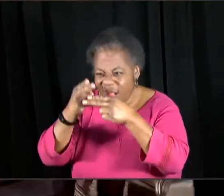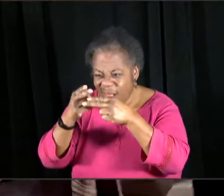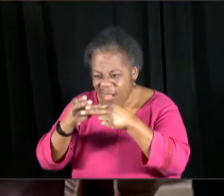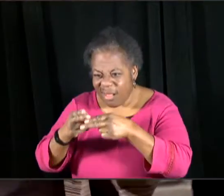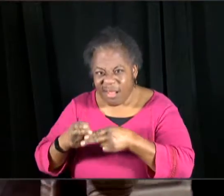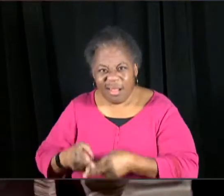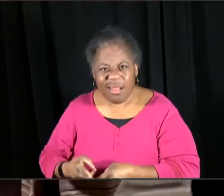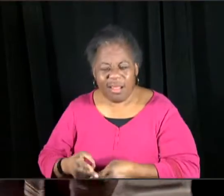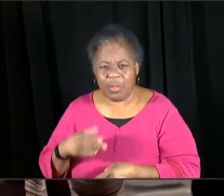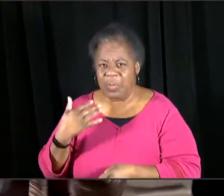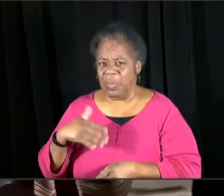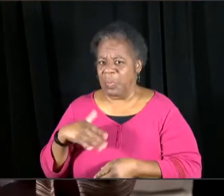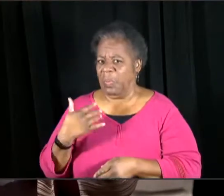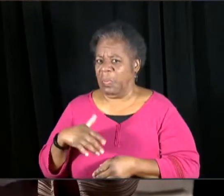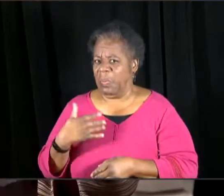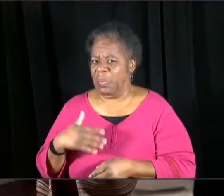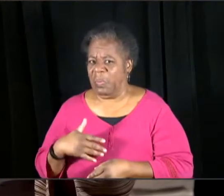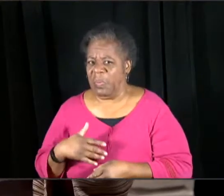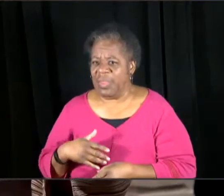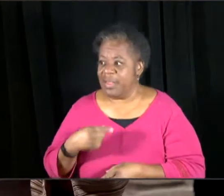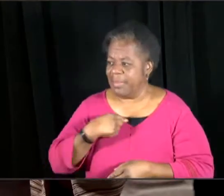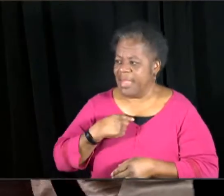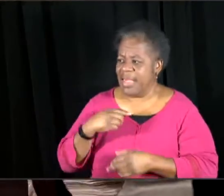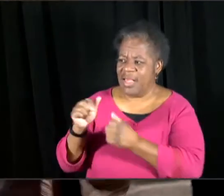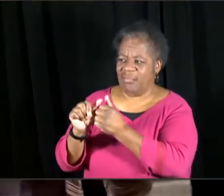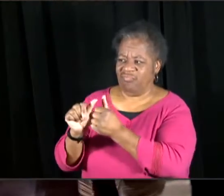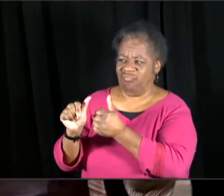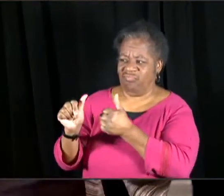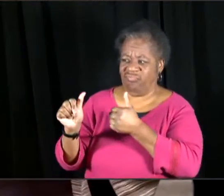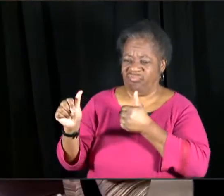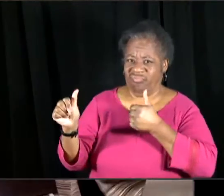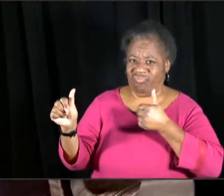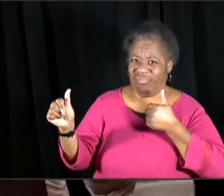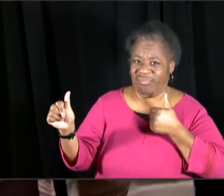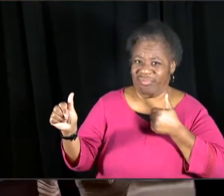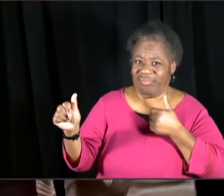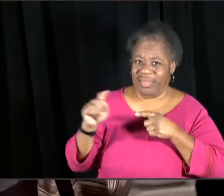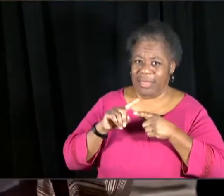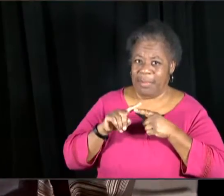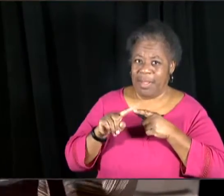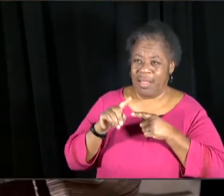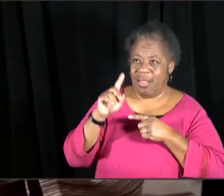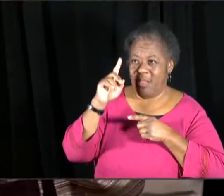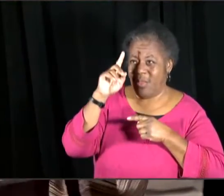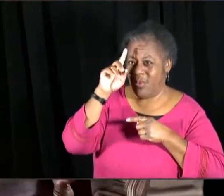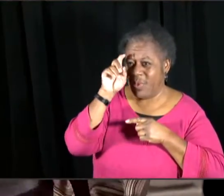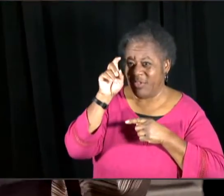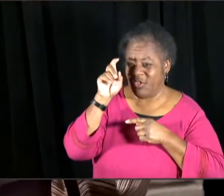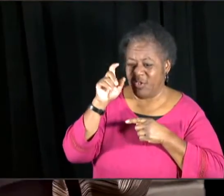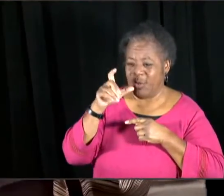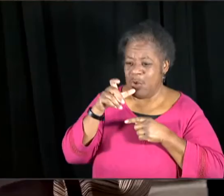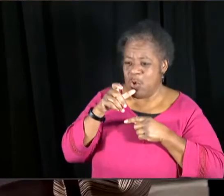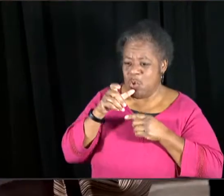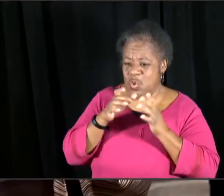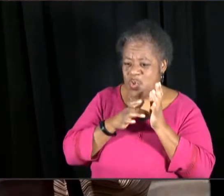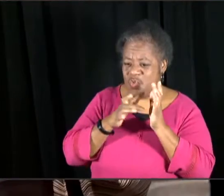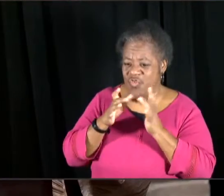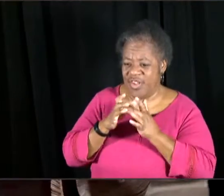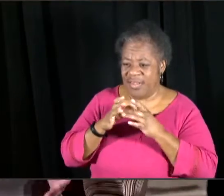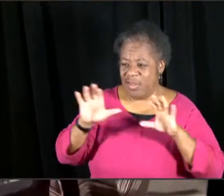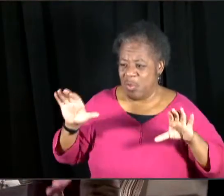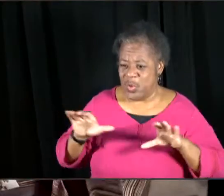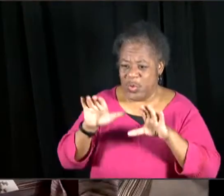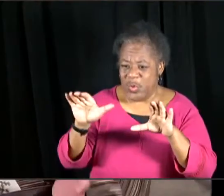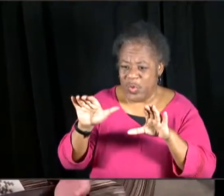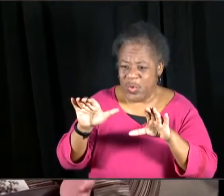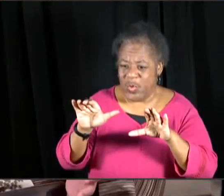I kept my distance for a while, but this question of who Jesus was, what he had or hadn't done,